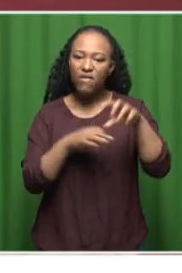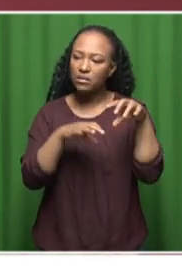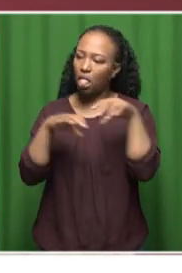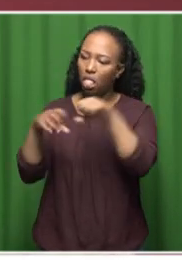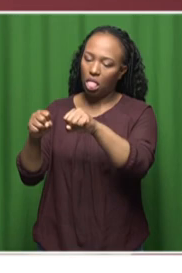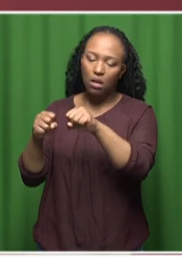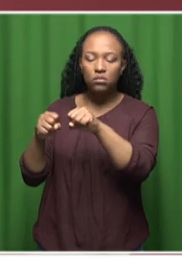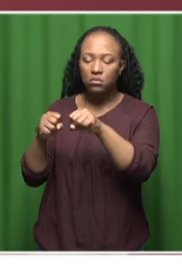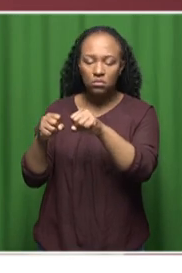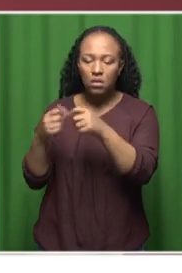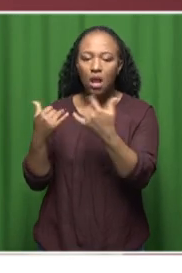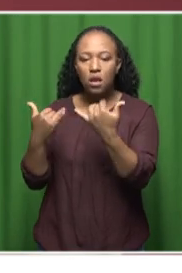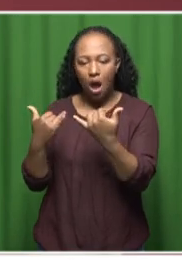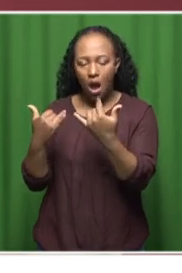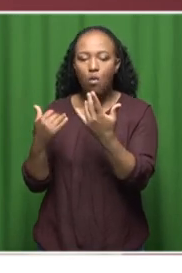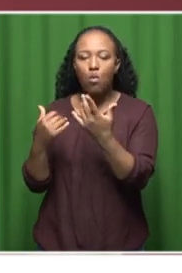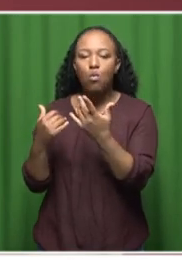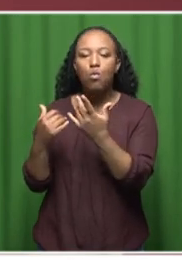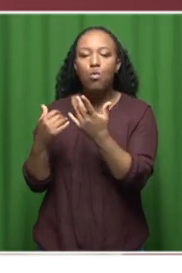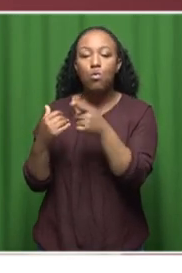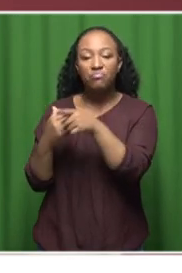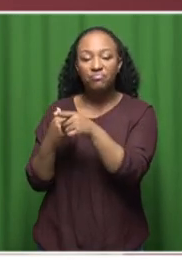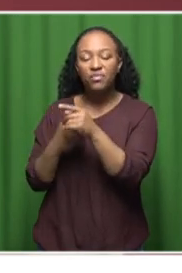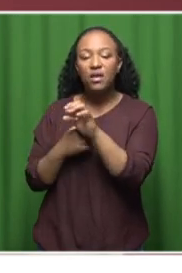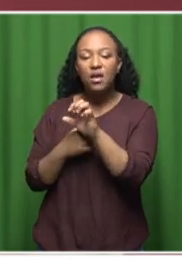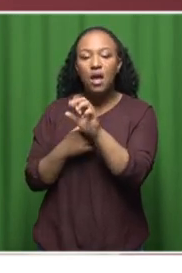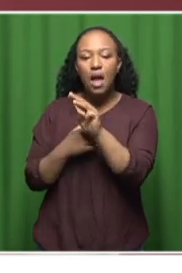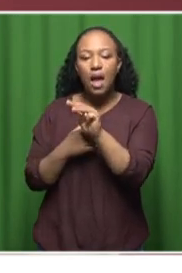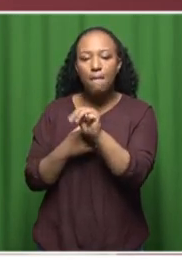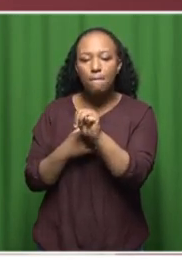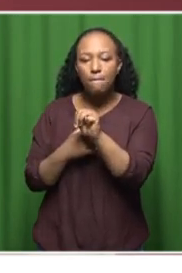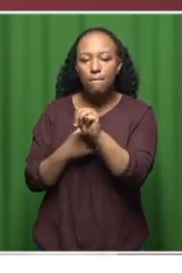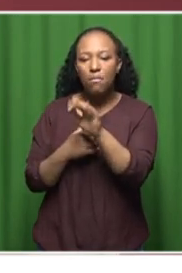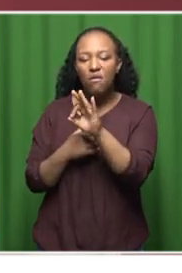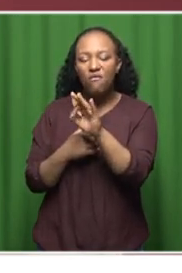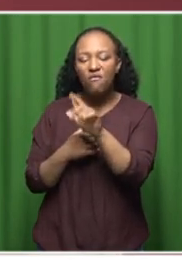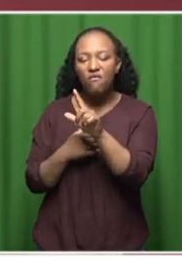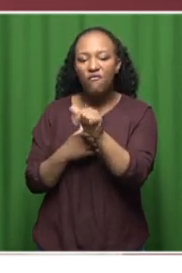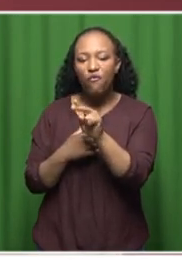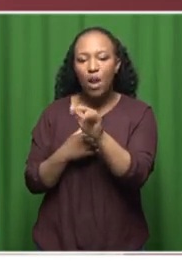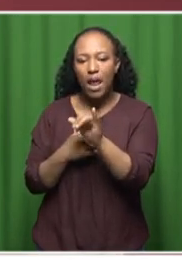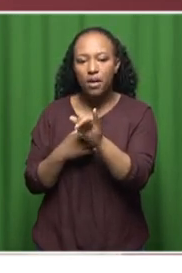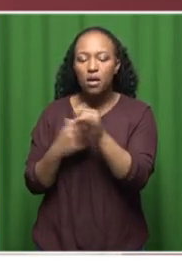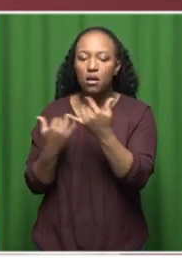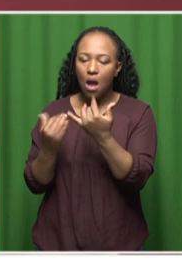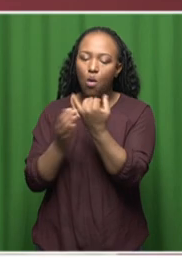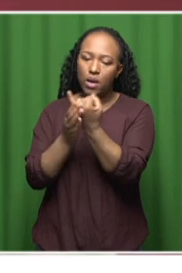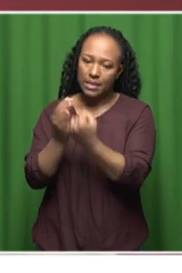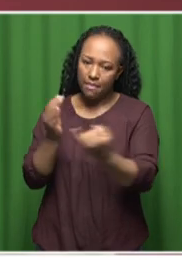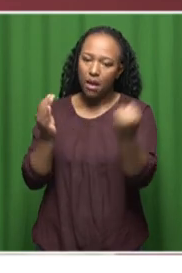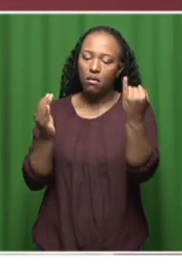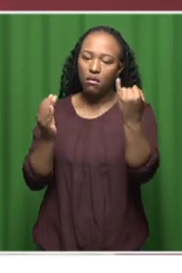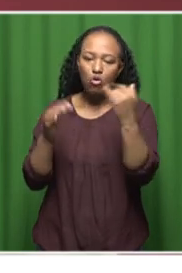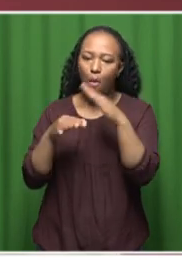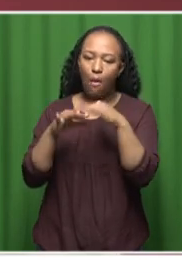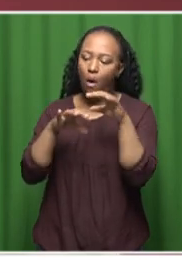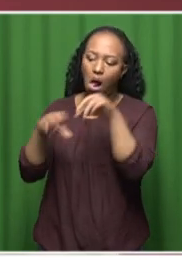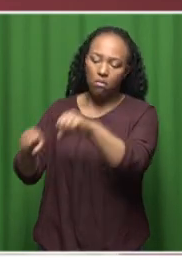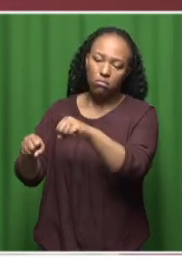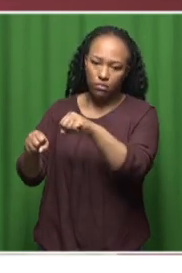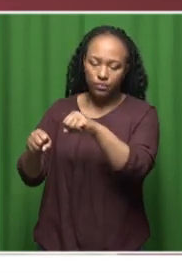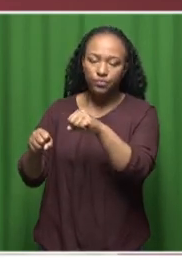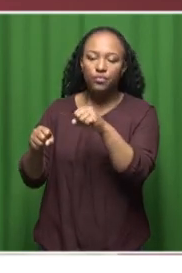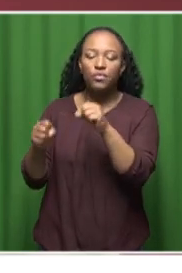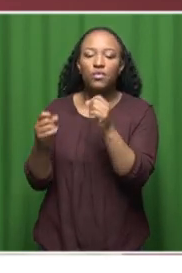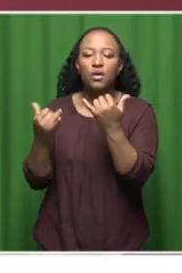be independent. But what you are saying is correct. You have those ratepayers in Vereniging. There have been ratepayers in Van